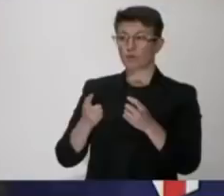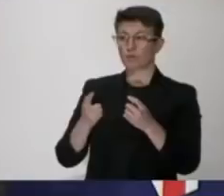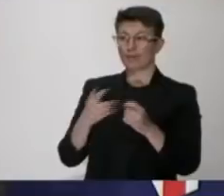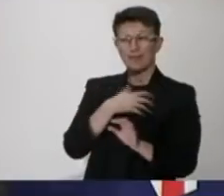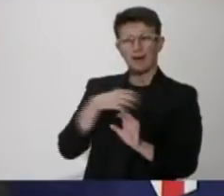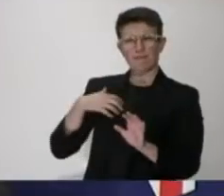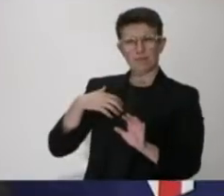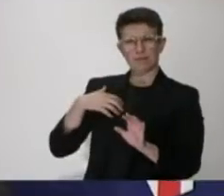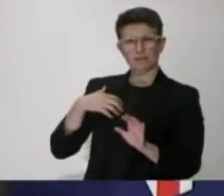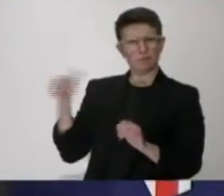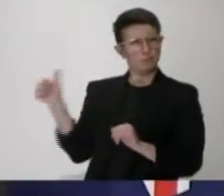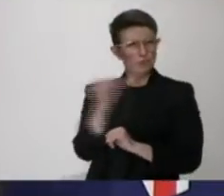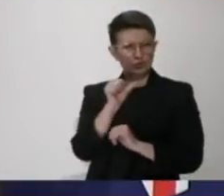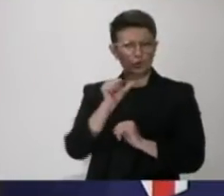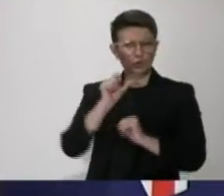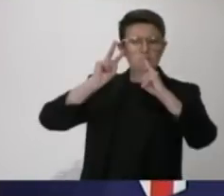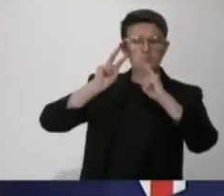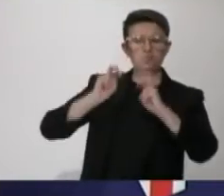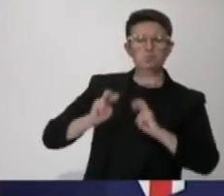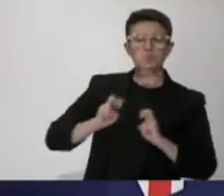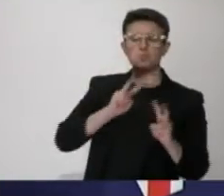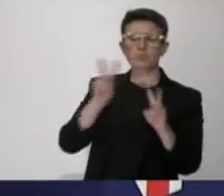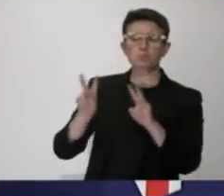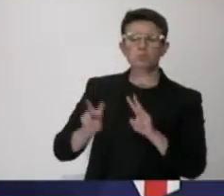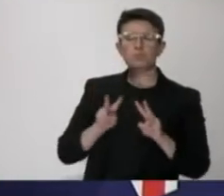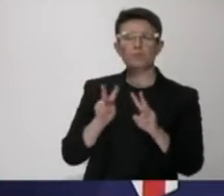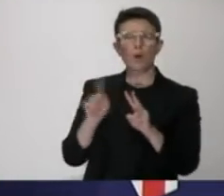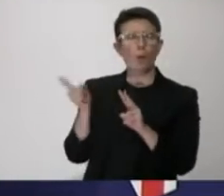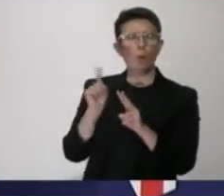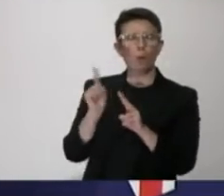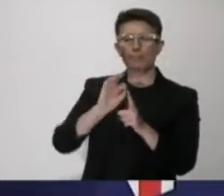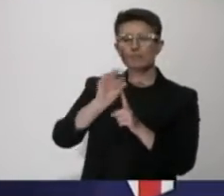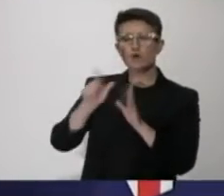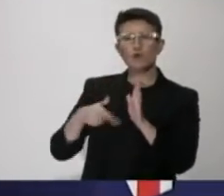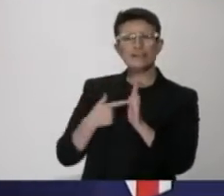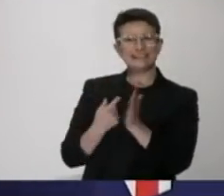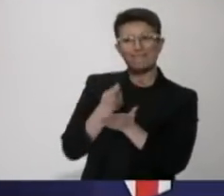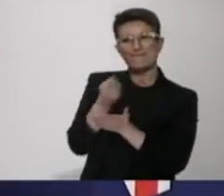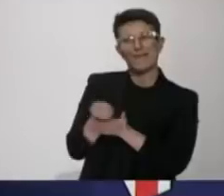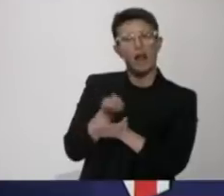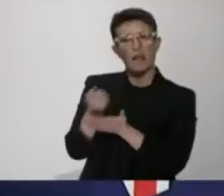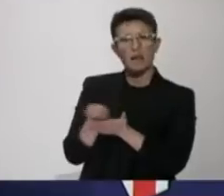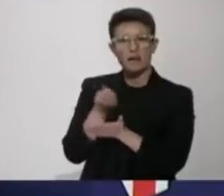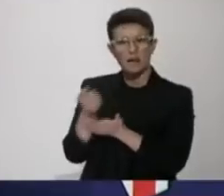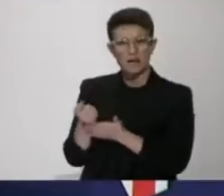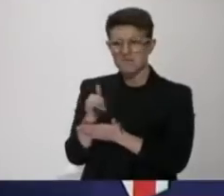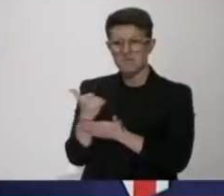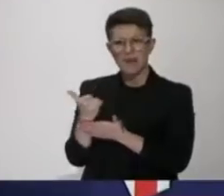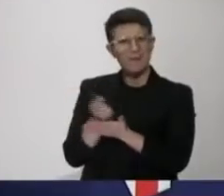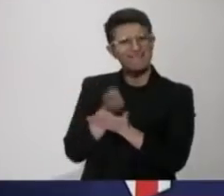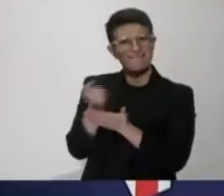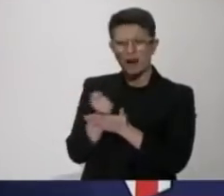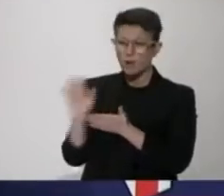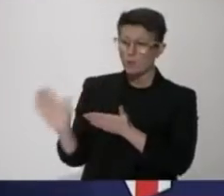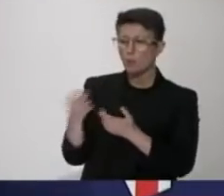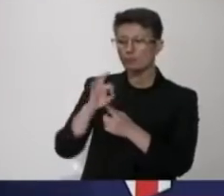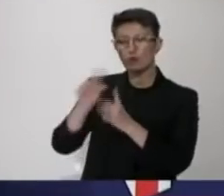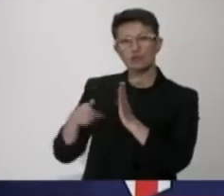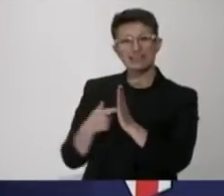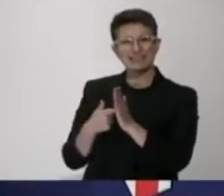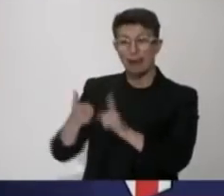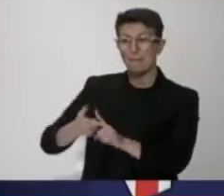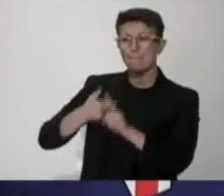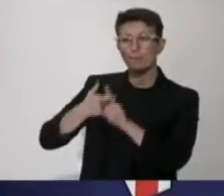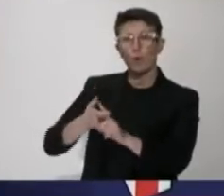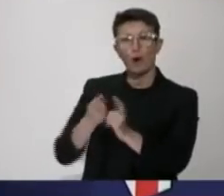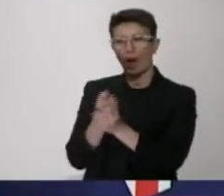they are sort of leaning more into those male-dominated industries, whether you could do better with what you're funding? Look, we always think about